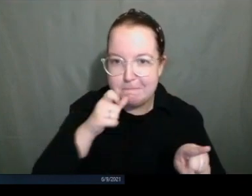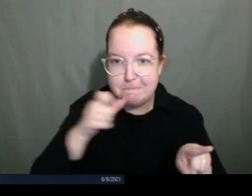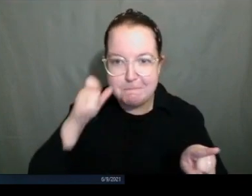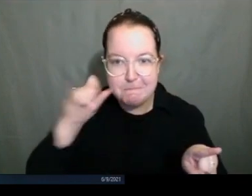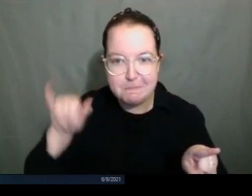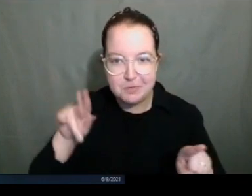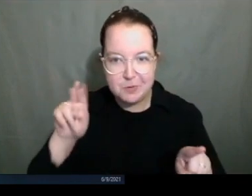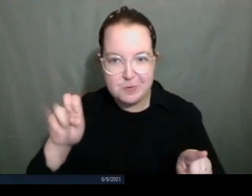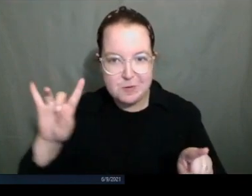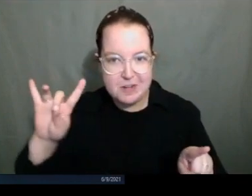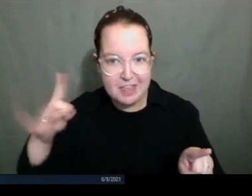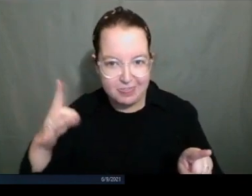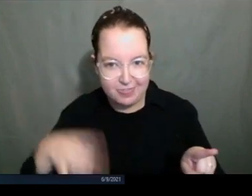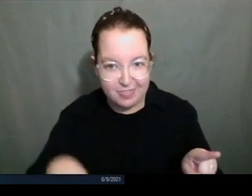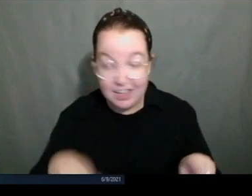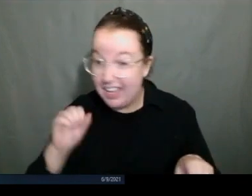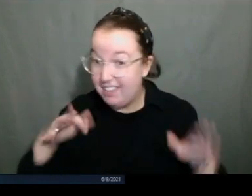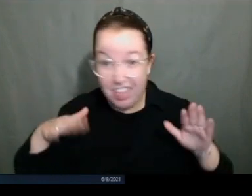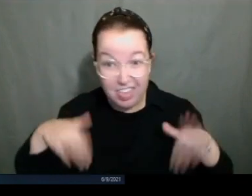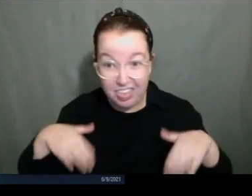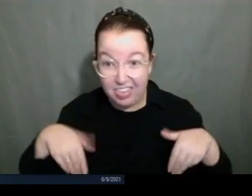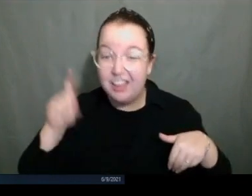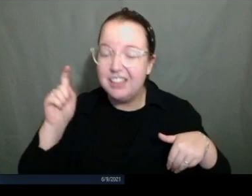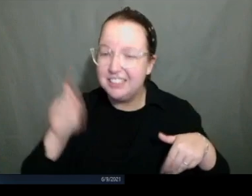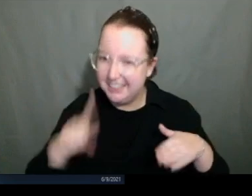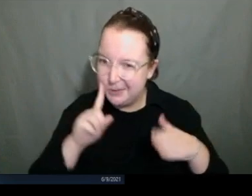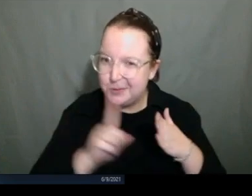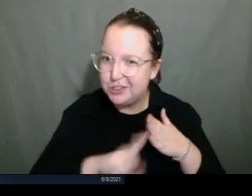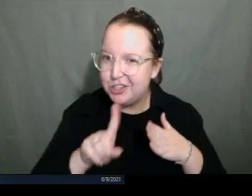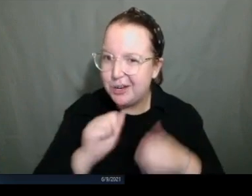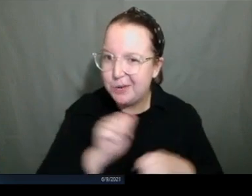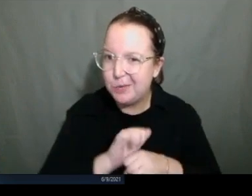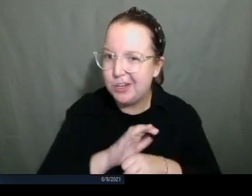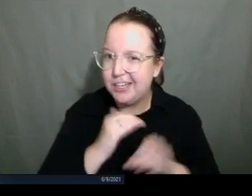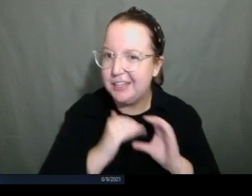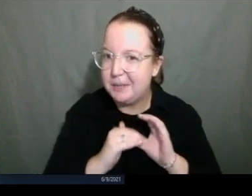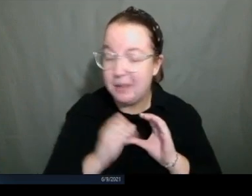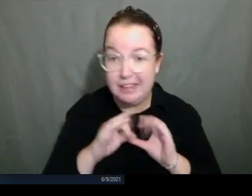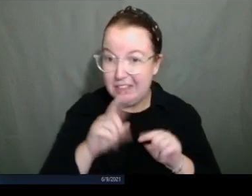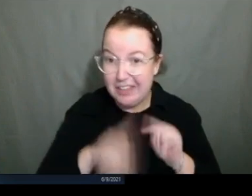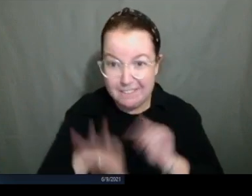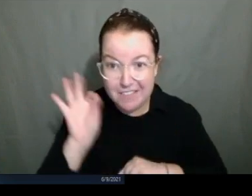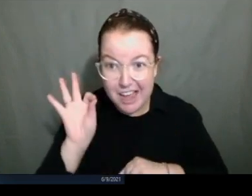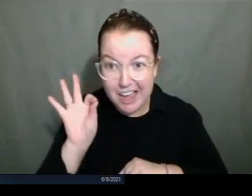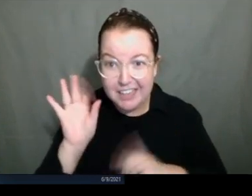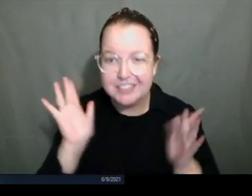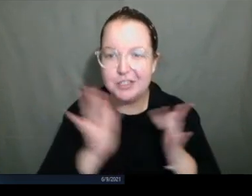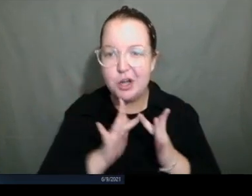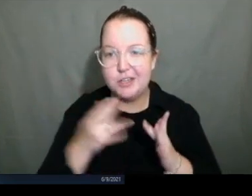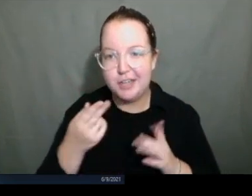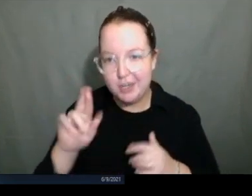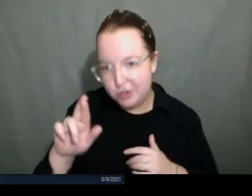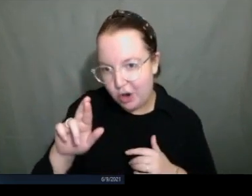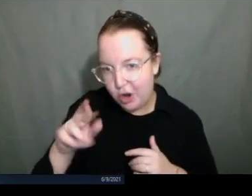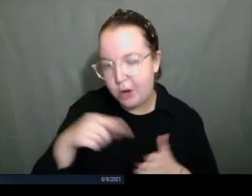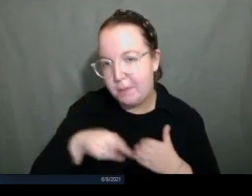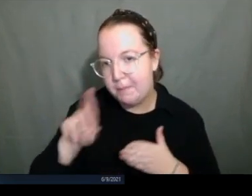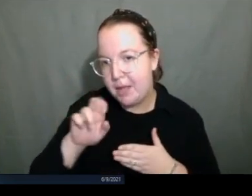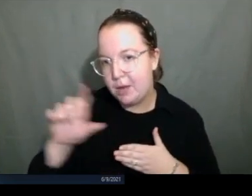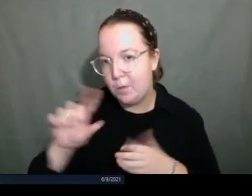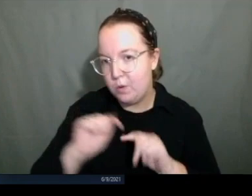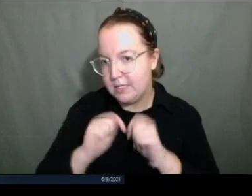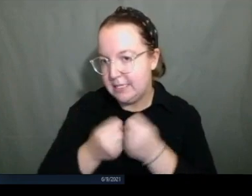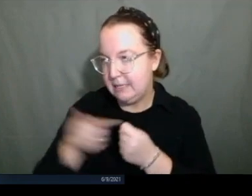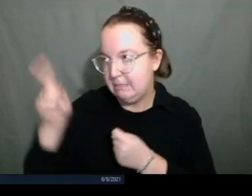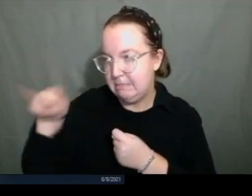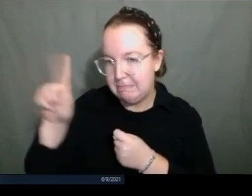you have not received it, make sure you're checking your work email. And if you still cannot locate it, you can reach out to the HR or payroll team, and they